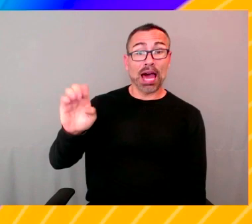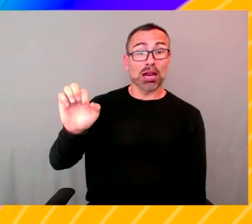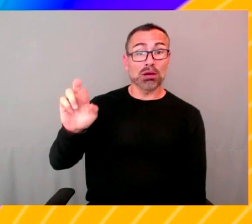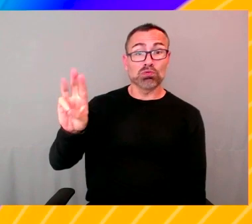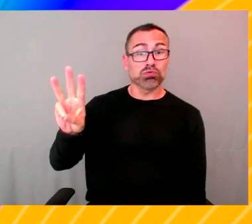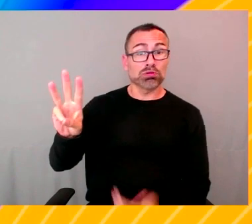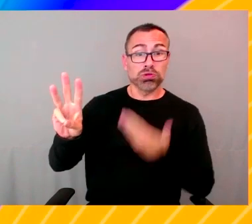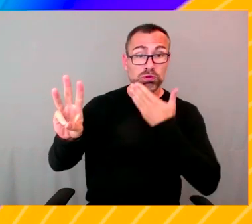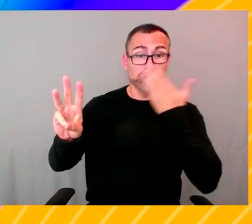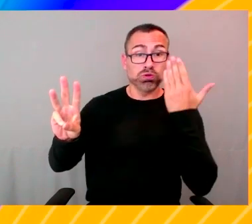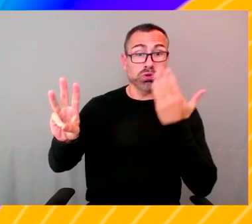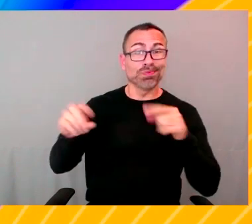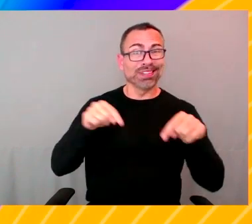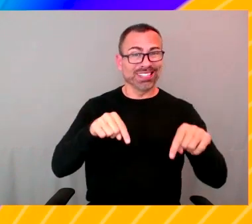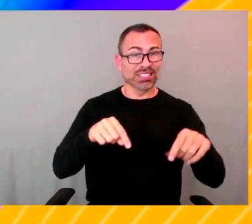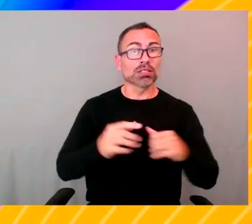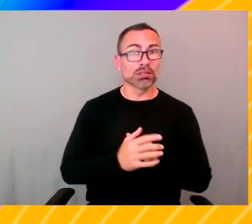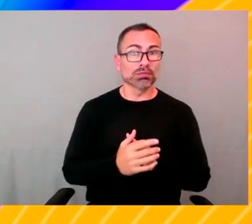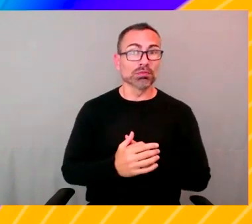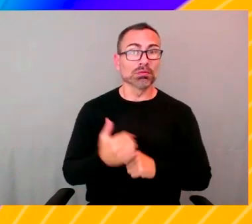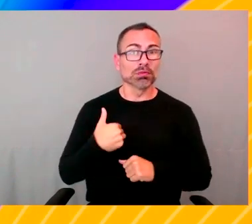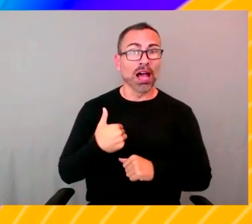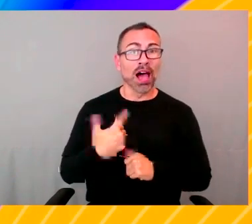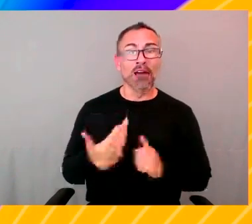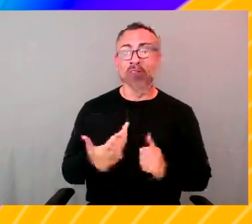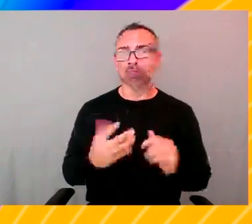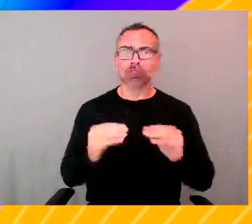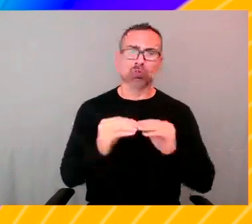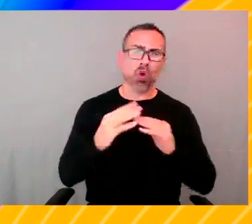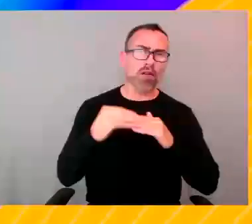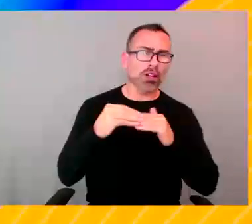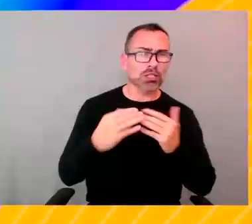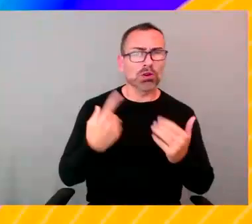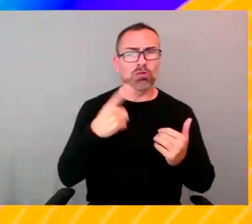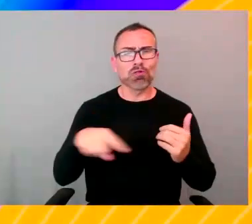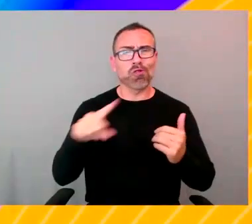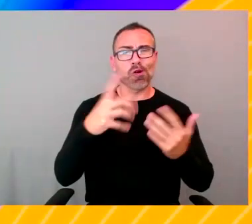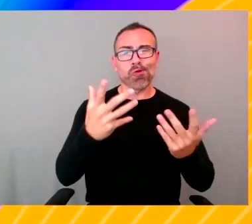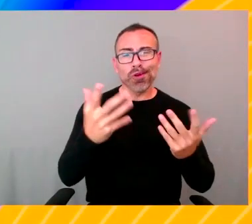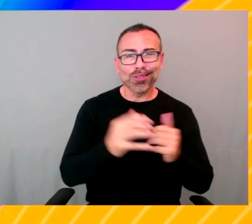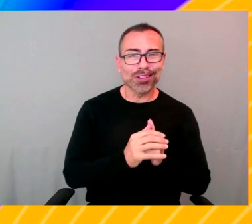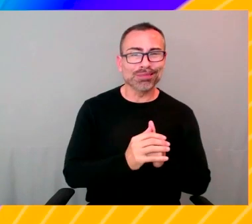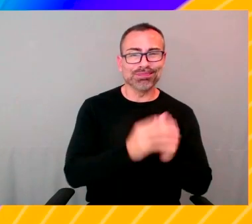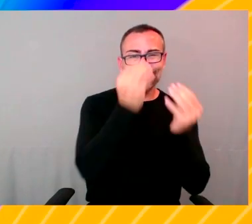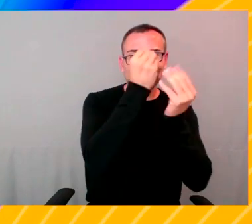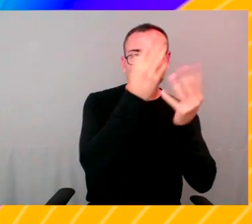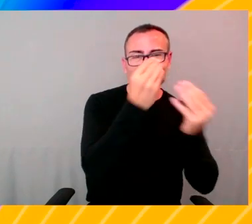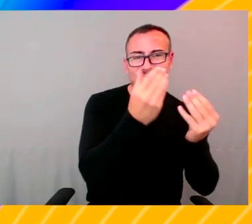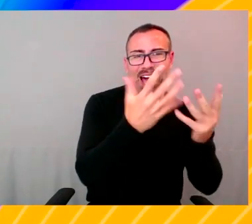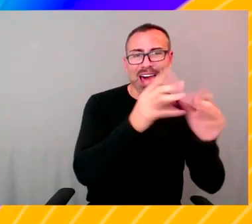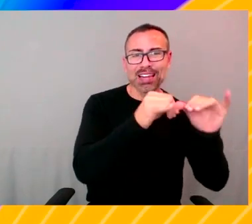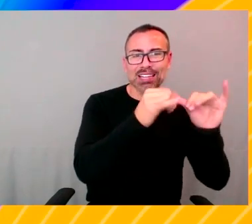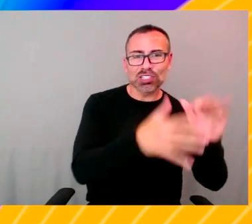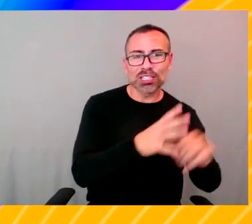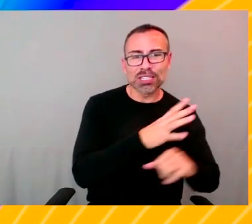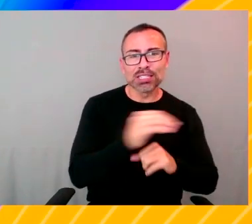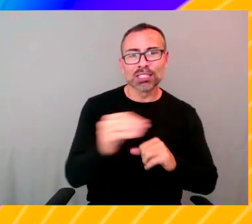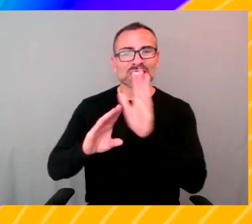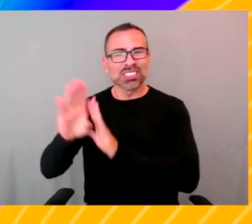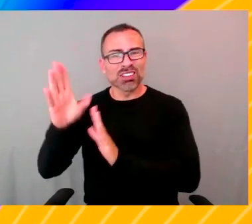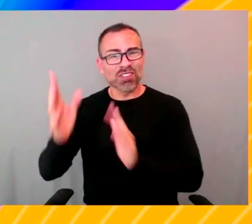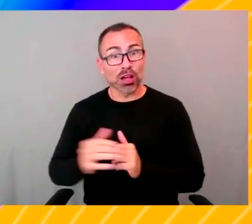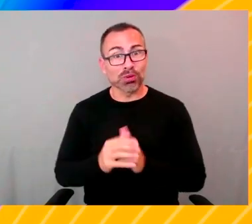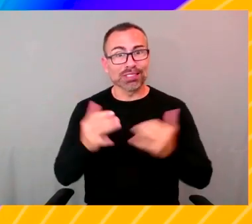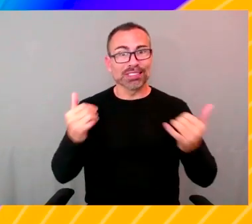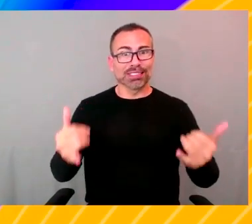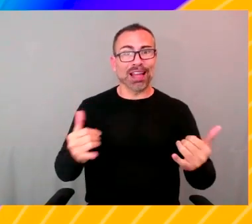and makes it easier for data engineers and ETL developers to take those recipes and work with them after a